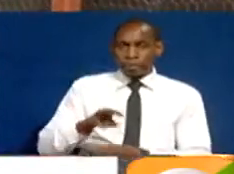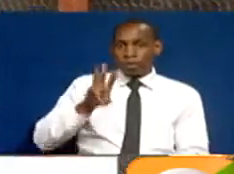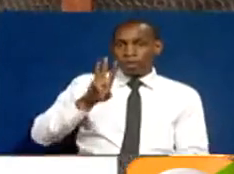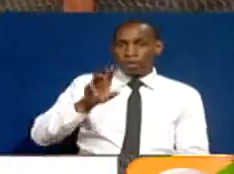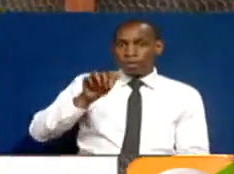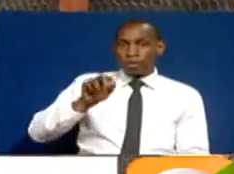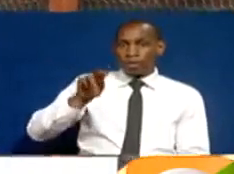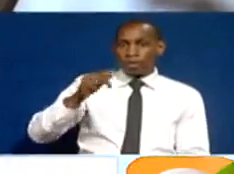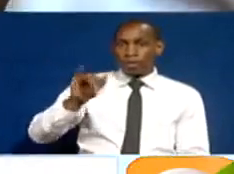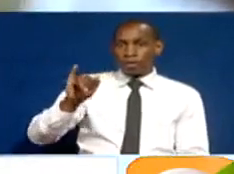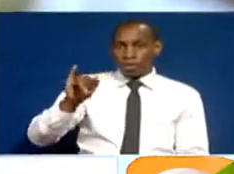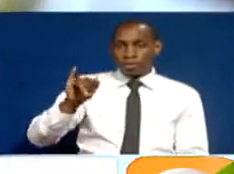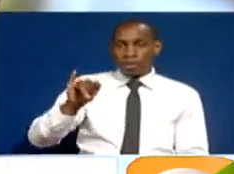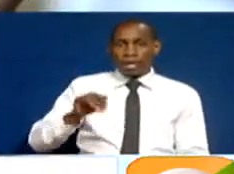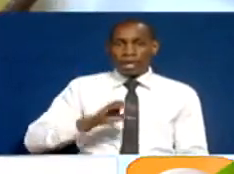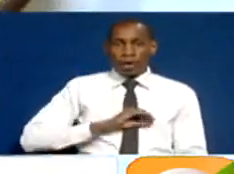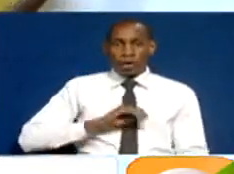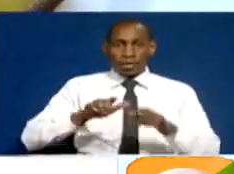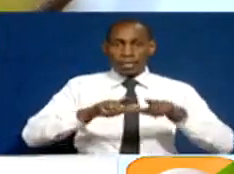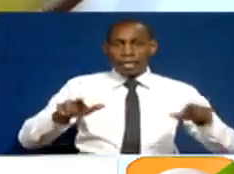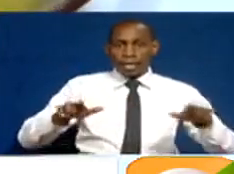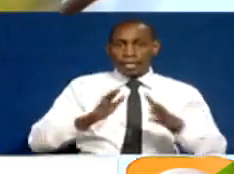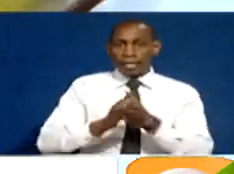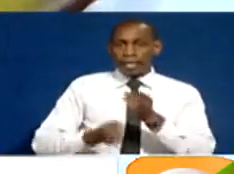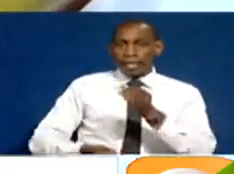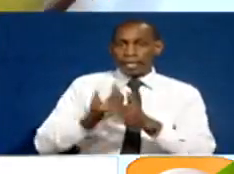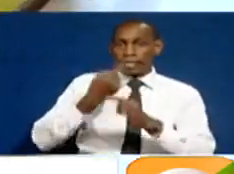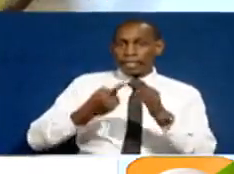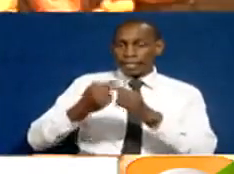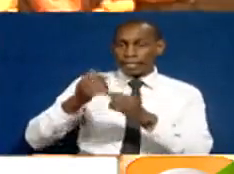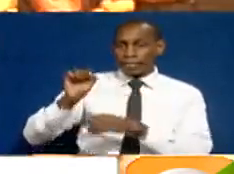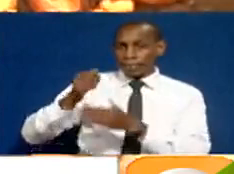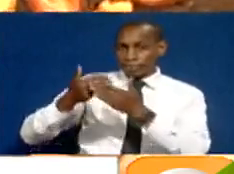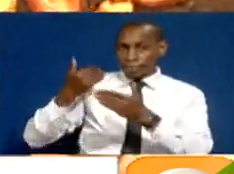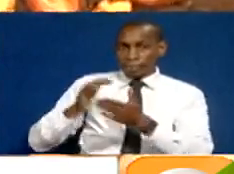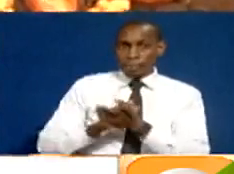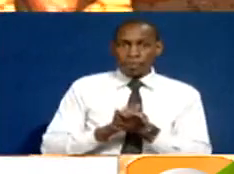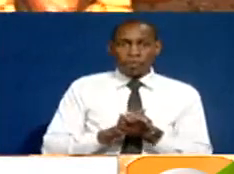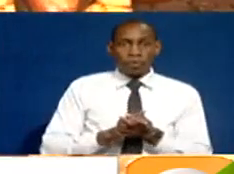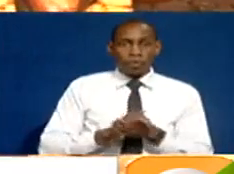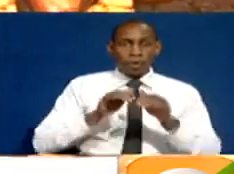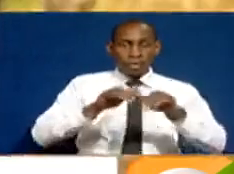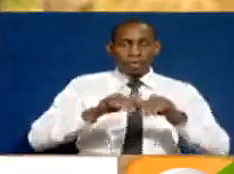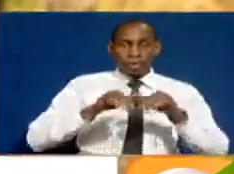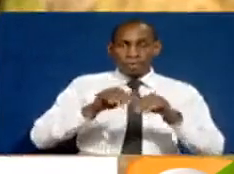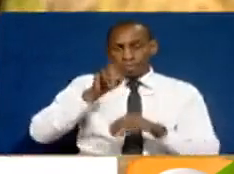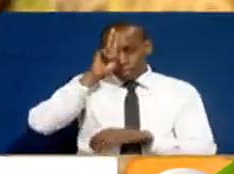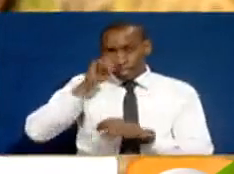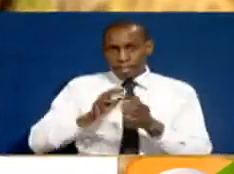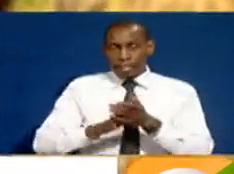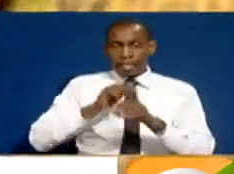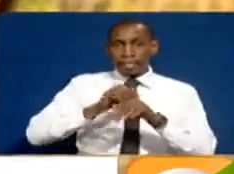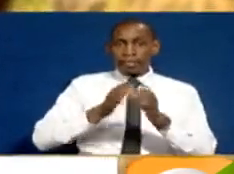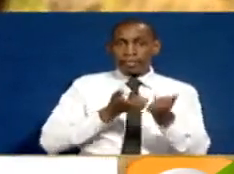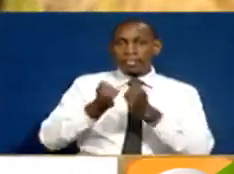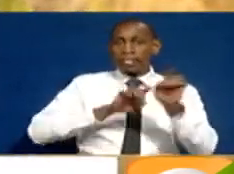Waweru is the proud owner of this farm, which was started 5 years ago. The idea to rear snails came about during one of